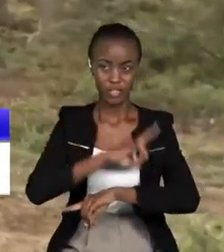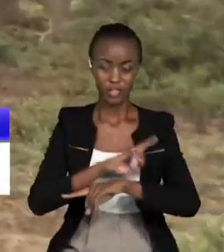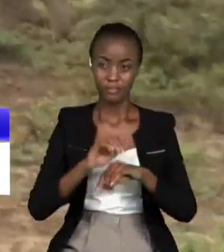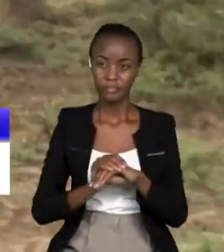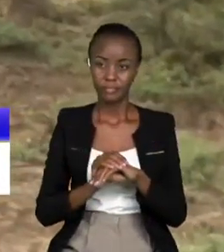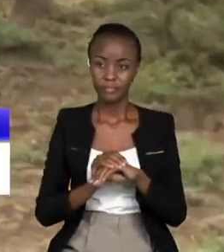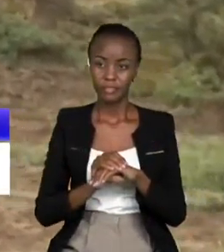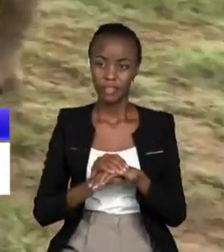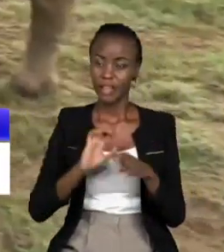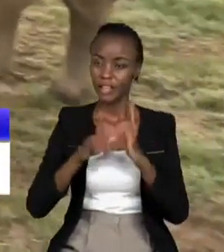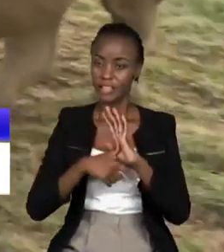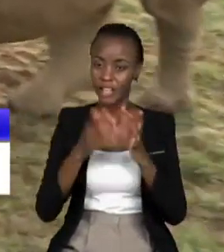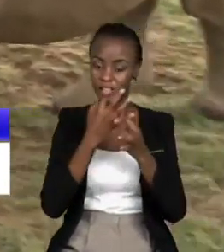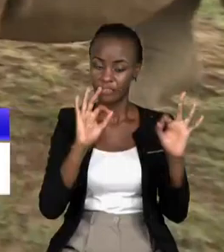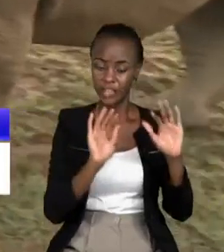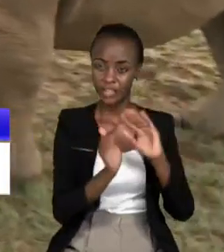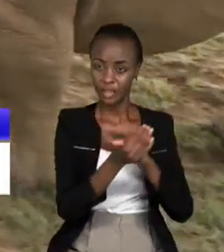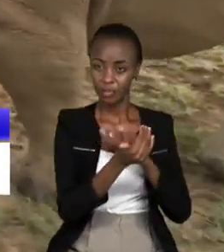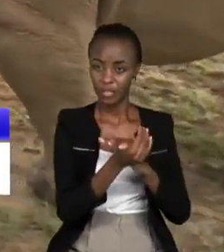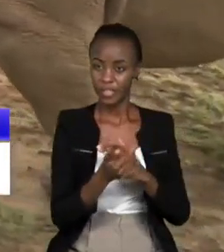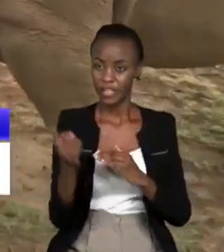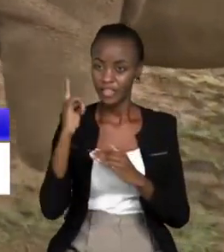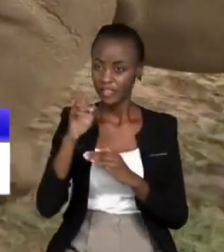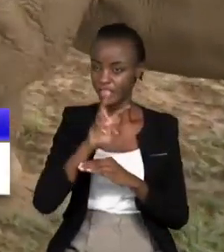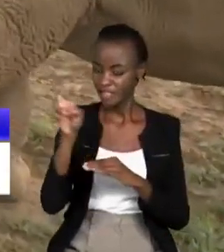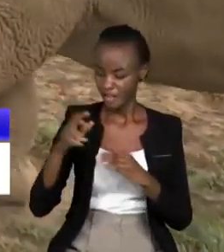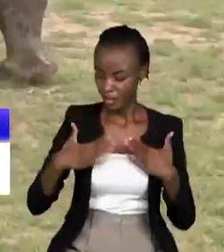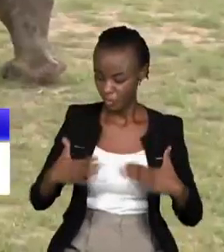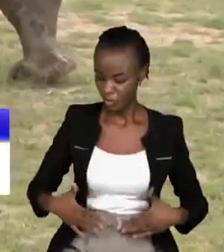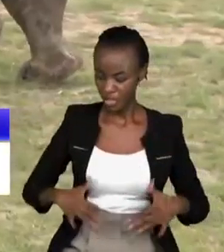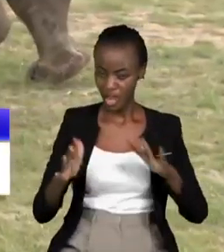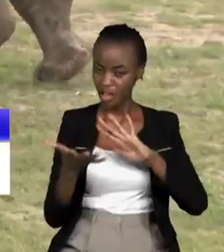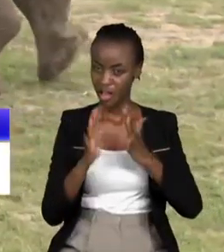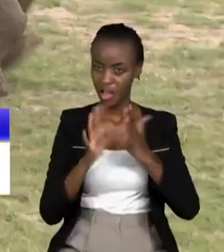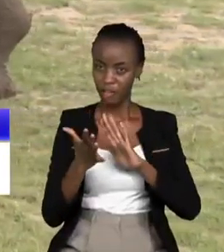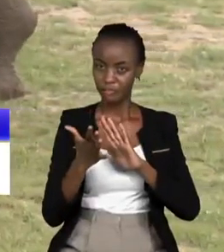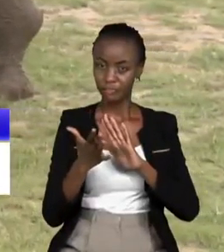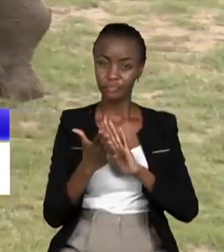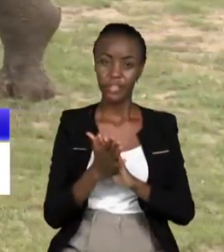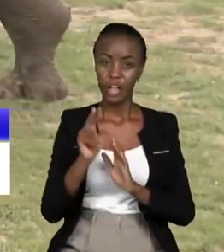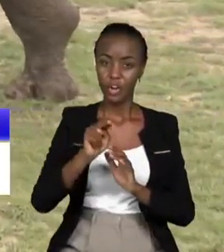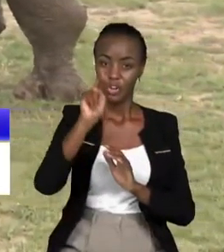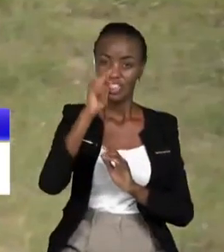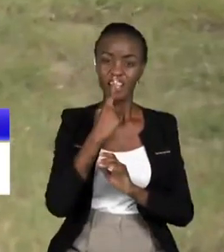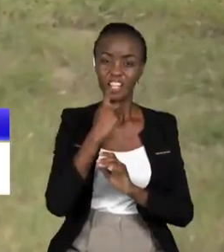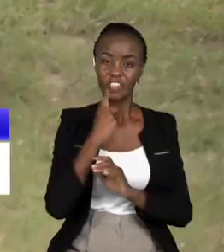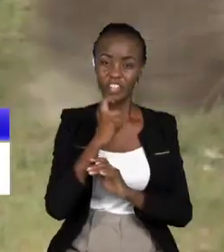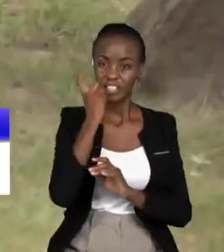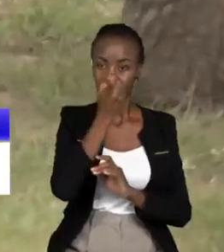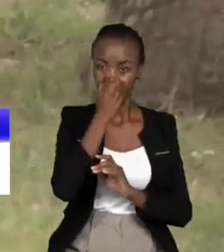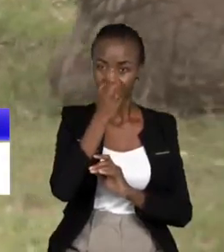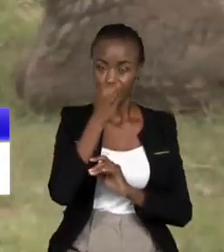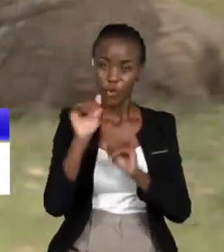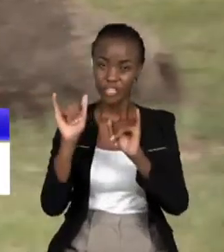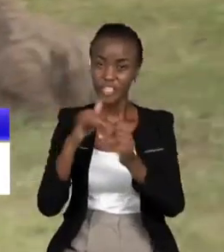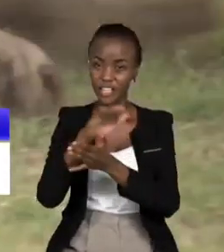Before releasing them in the morning, the caretakers check their physical health. Northern white rhino were once abundant across Central Africa,